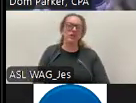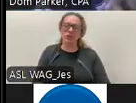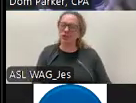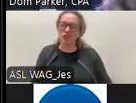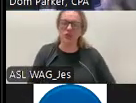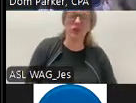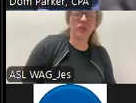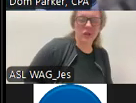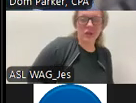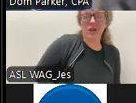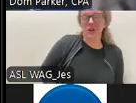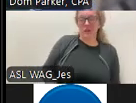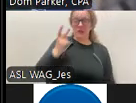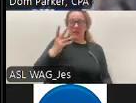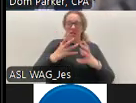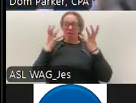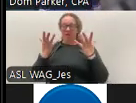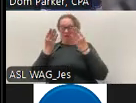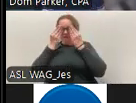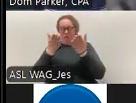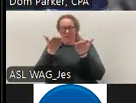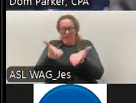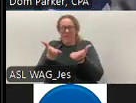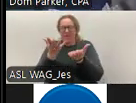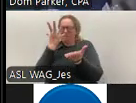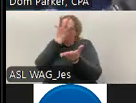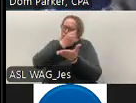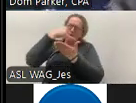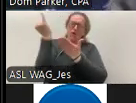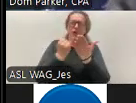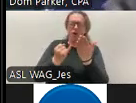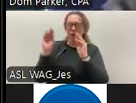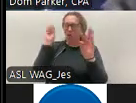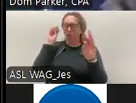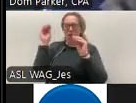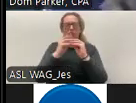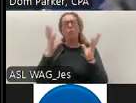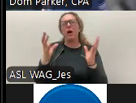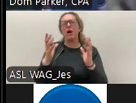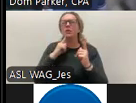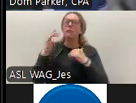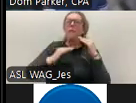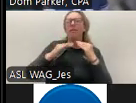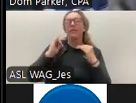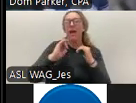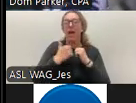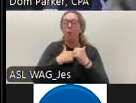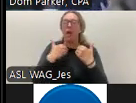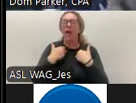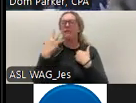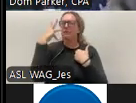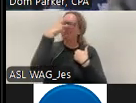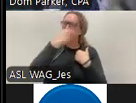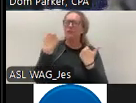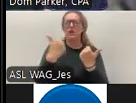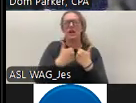already such a big lore in the game, which is designed beautifully. This is where the balancing act comes in. How do we have such a beautiful